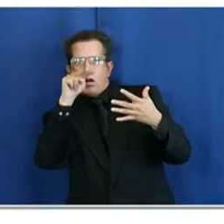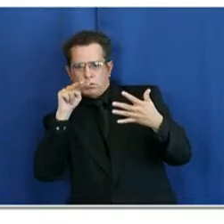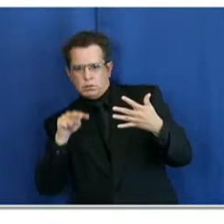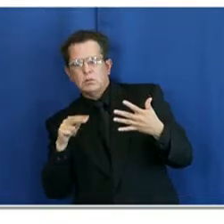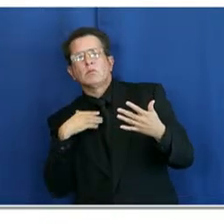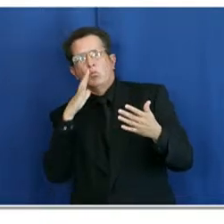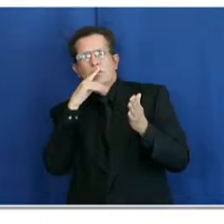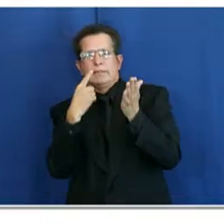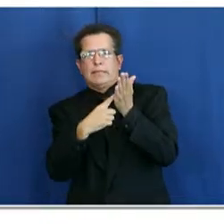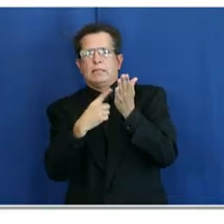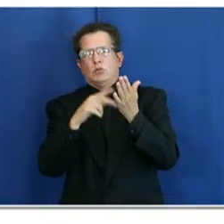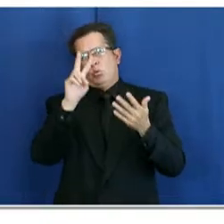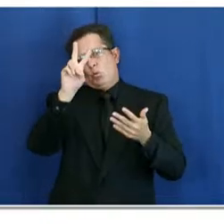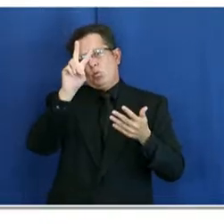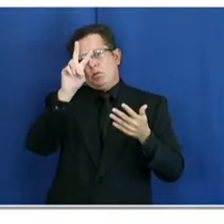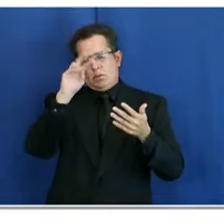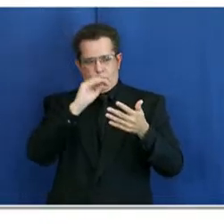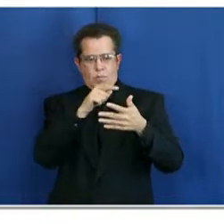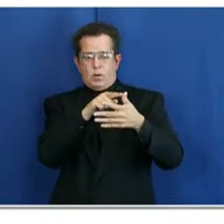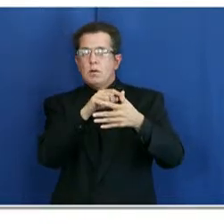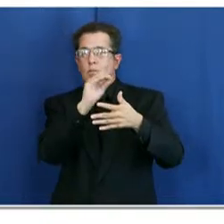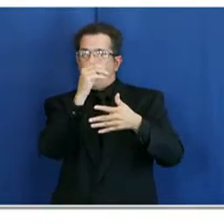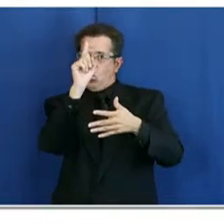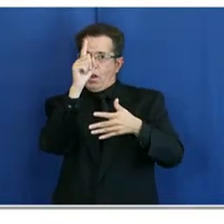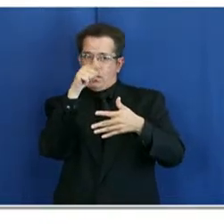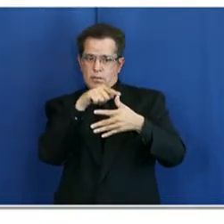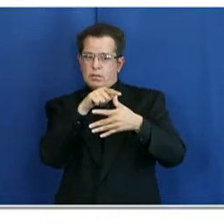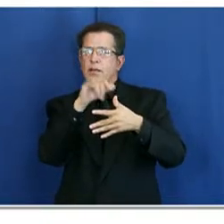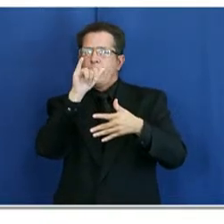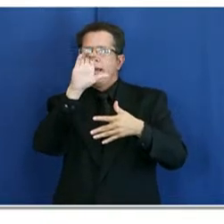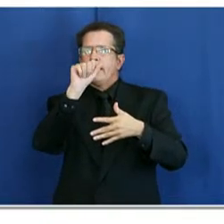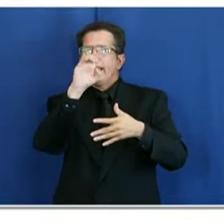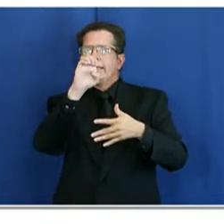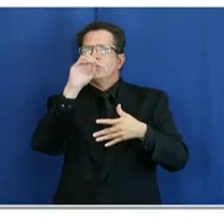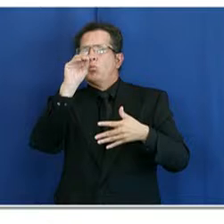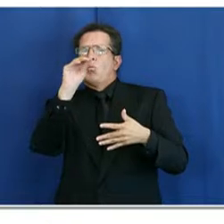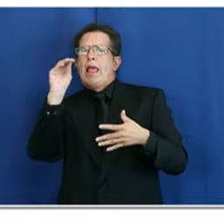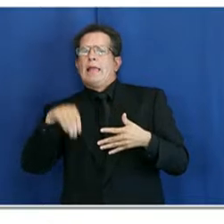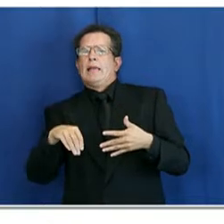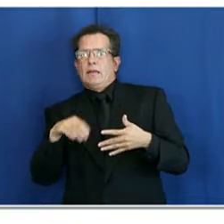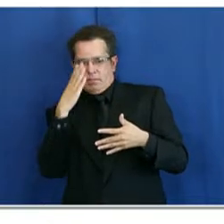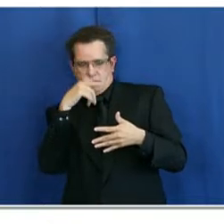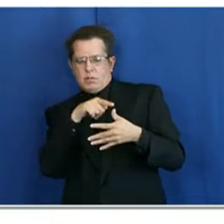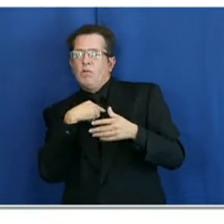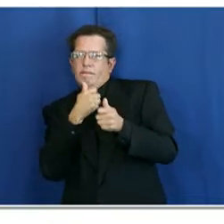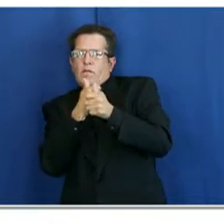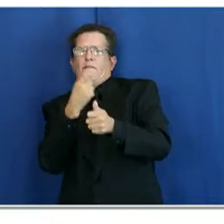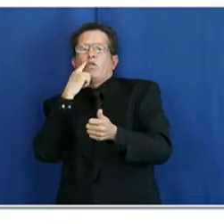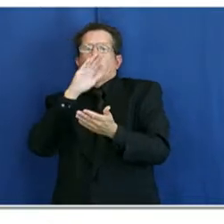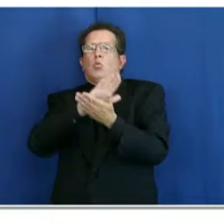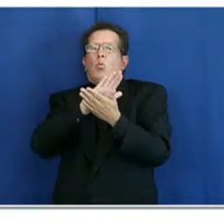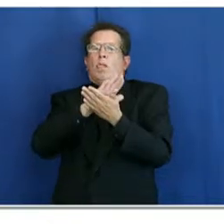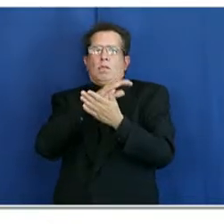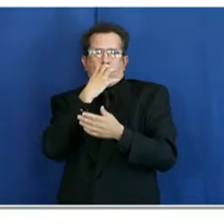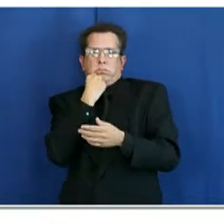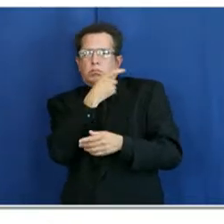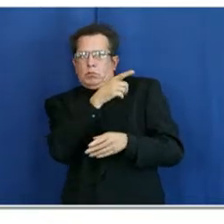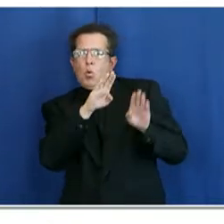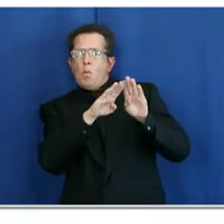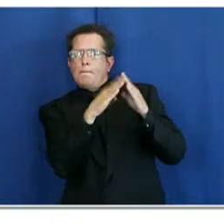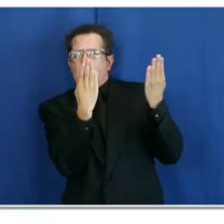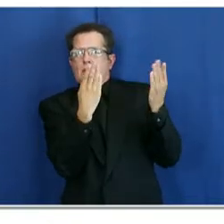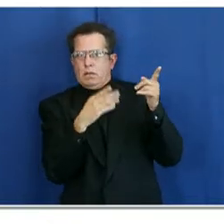2 today. Trigger number 1, which is case rate, because that has an impact on our schools reopening, and we